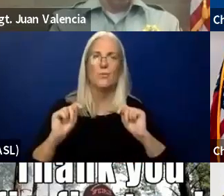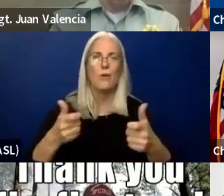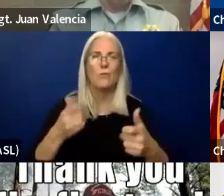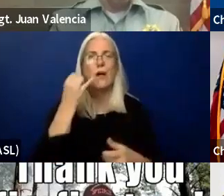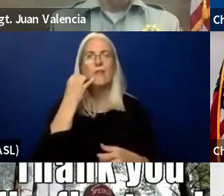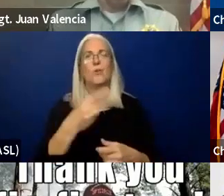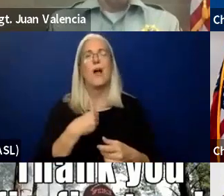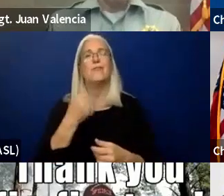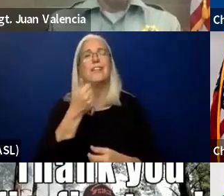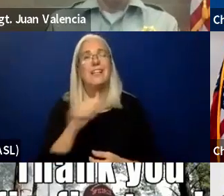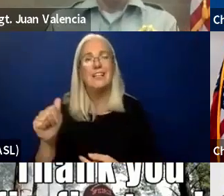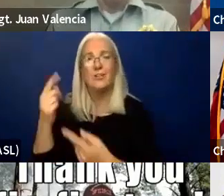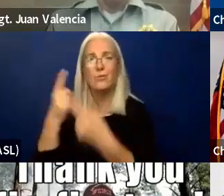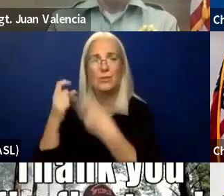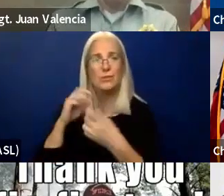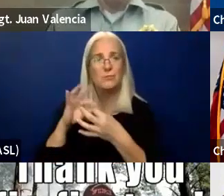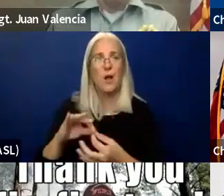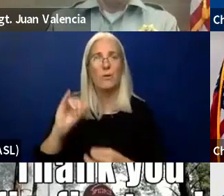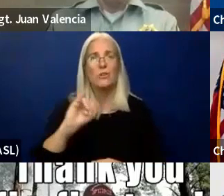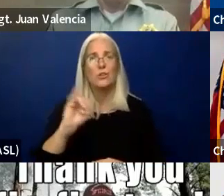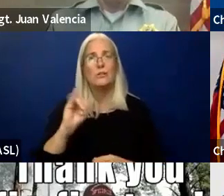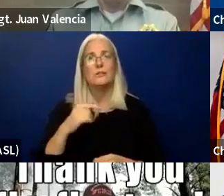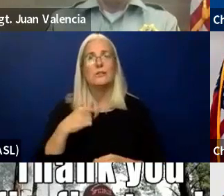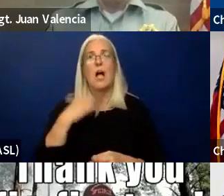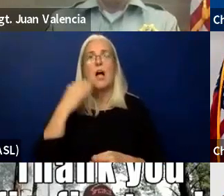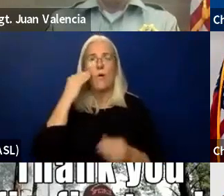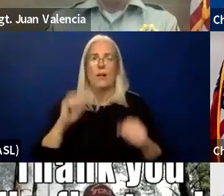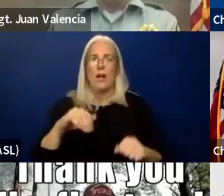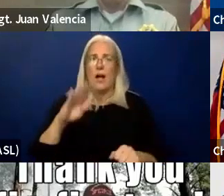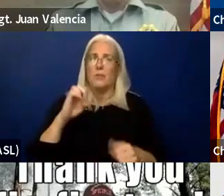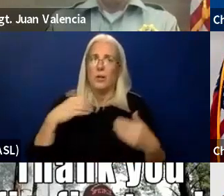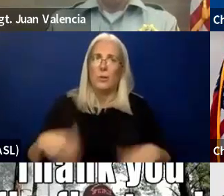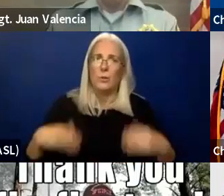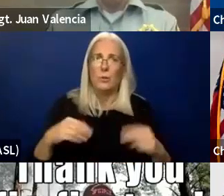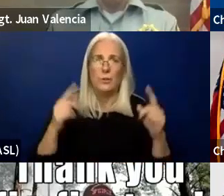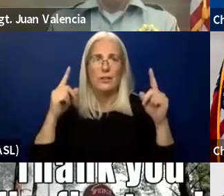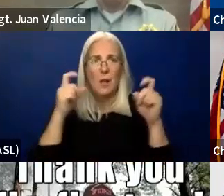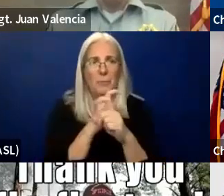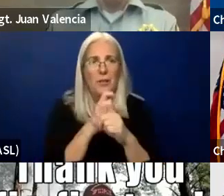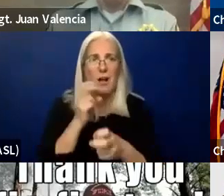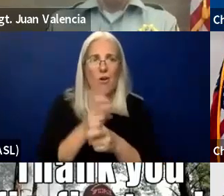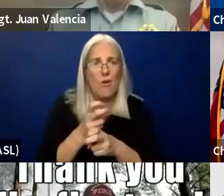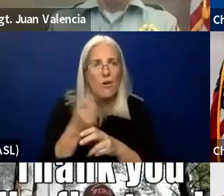be honest, it's a bit complicated, please call the Department of Insurance. It's at